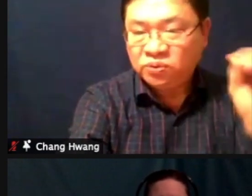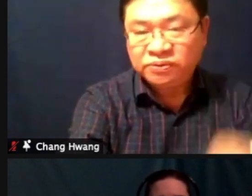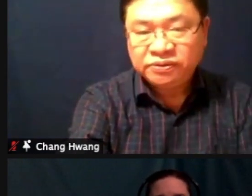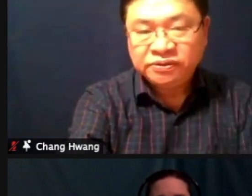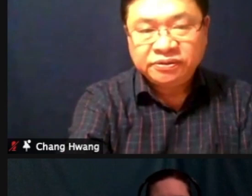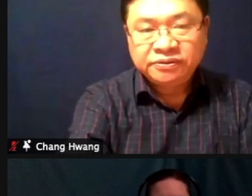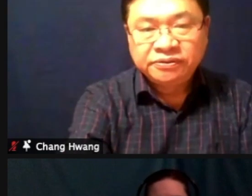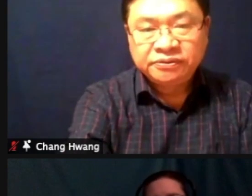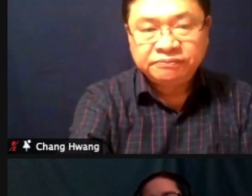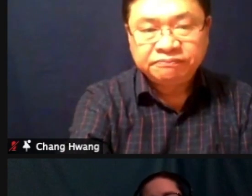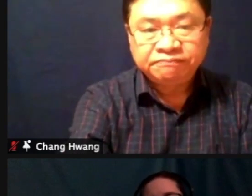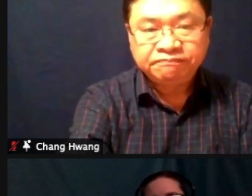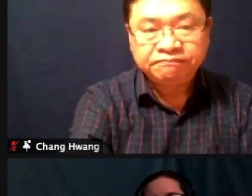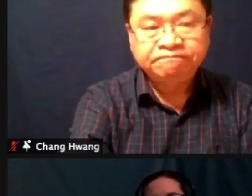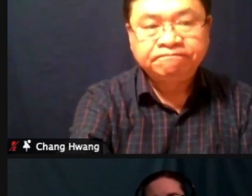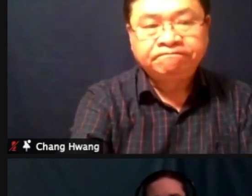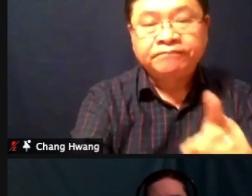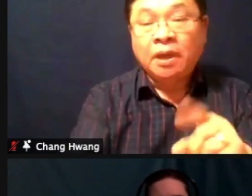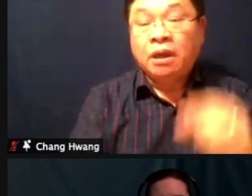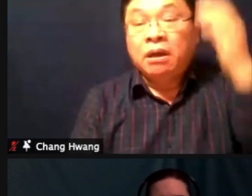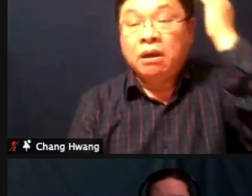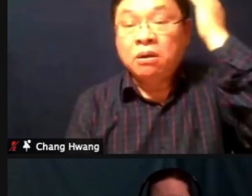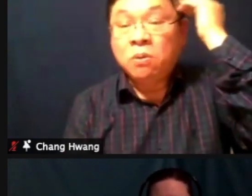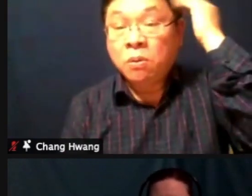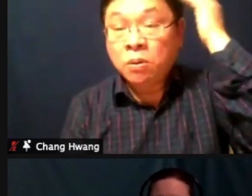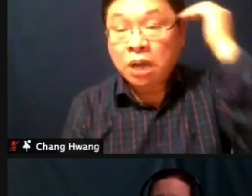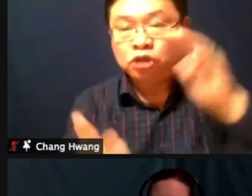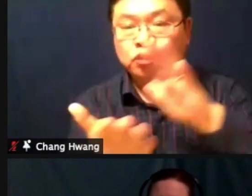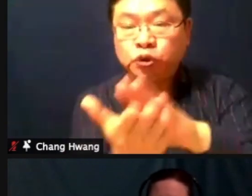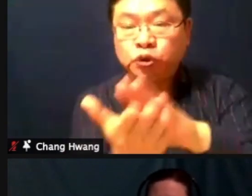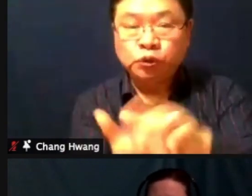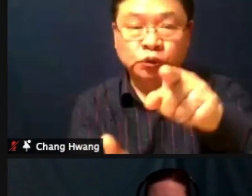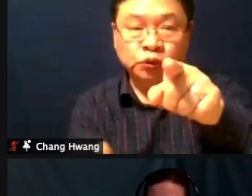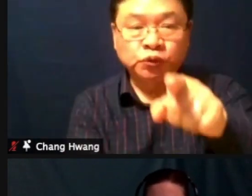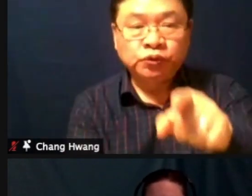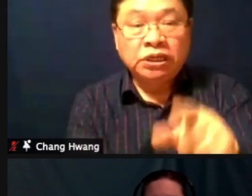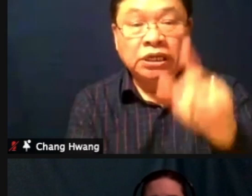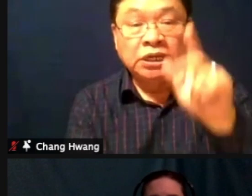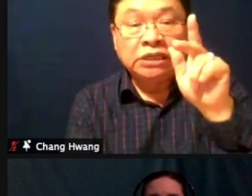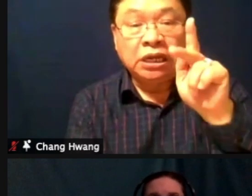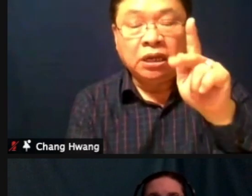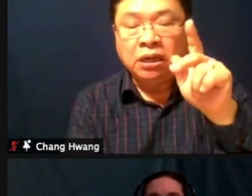And here's just further points in relation to government-centered work.